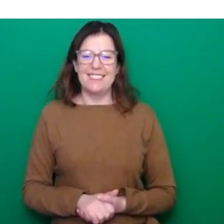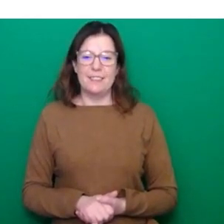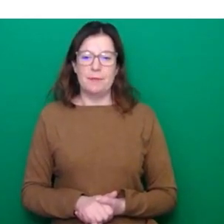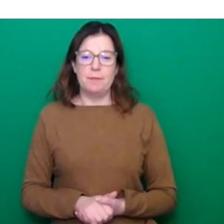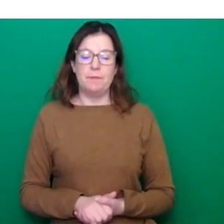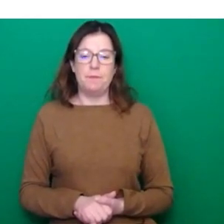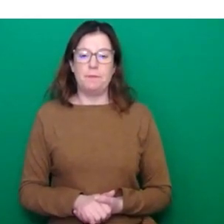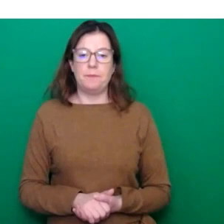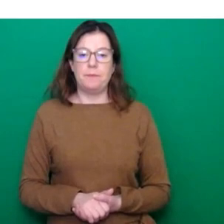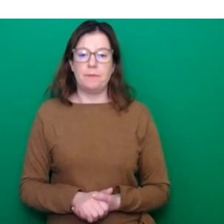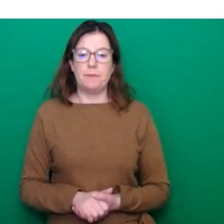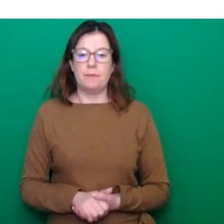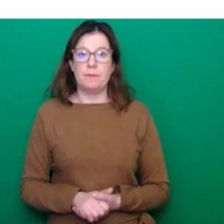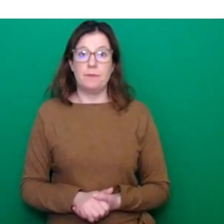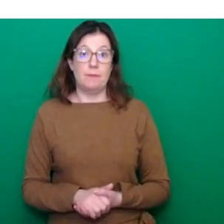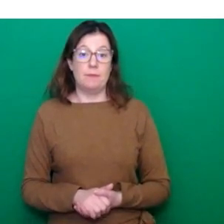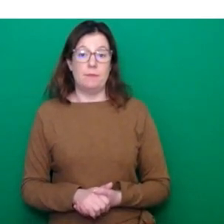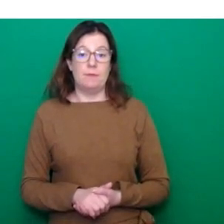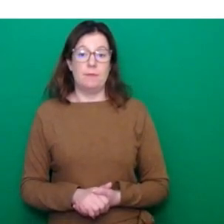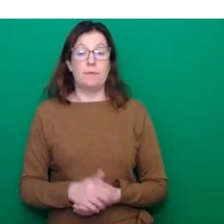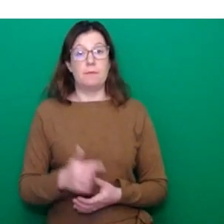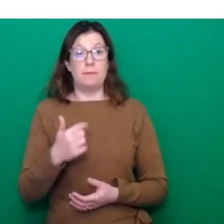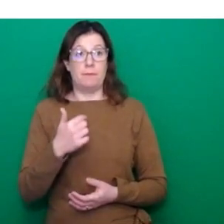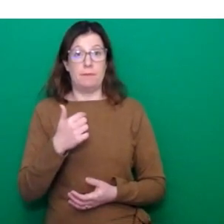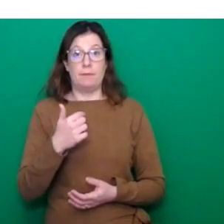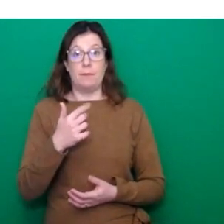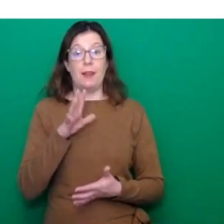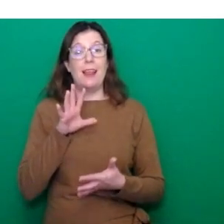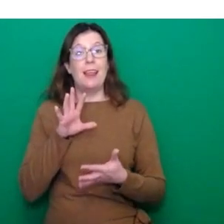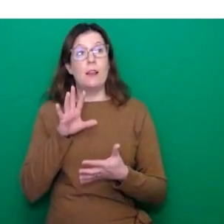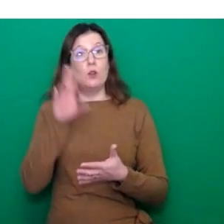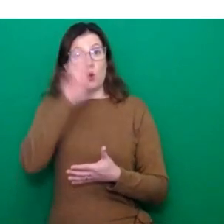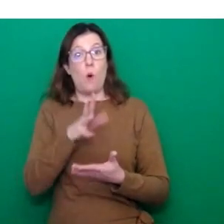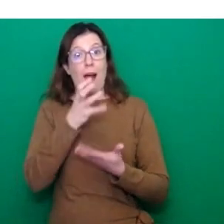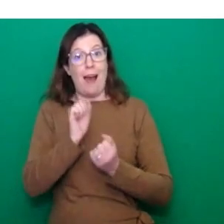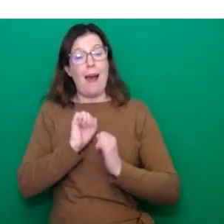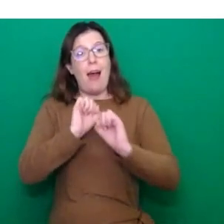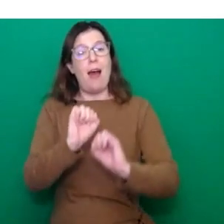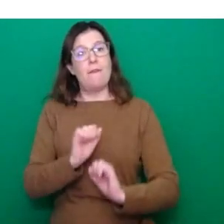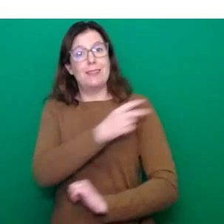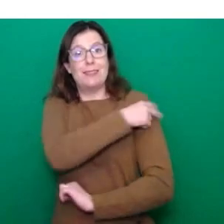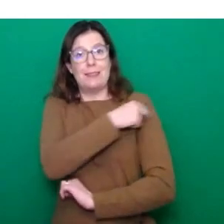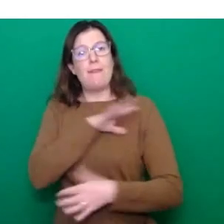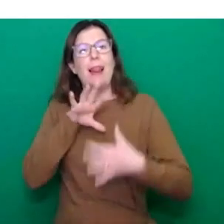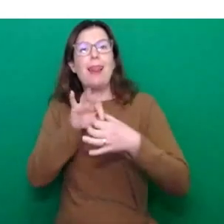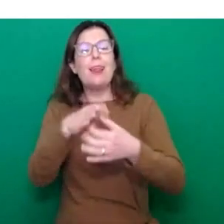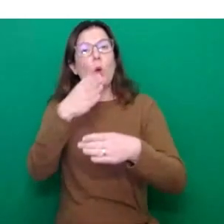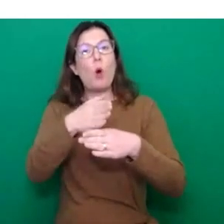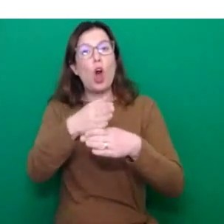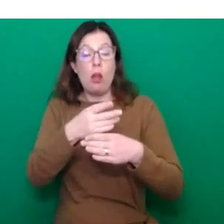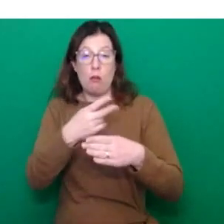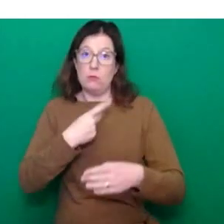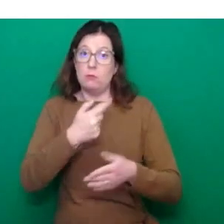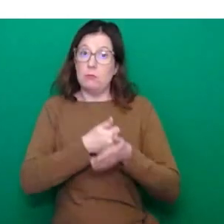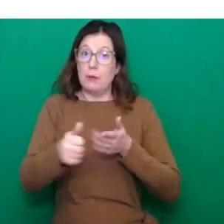have consultations that are set up with our link worker in the school termly. So that's where we'll go in just to meet with either if it's